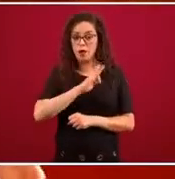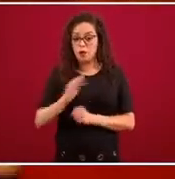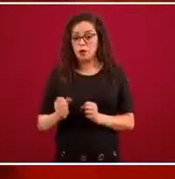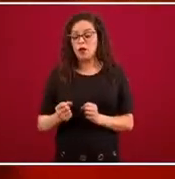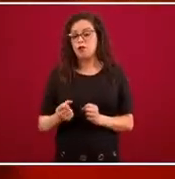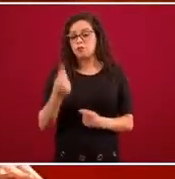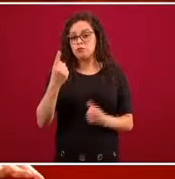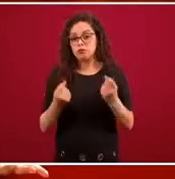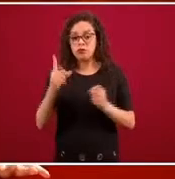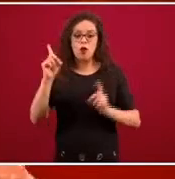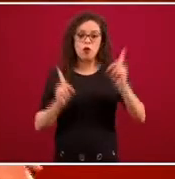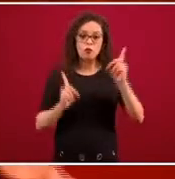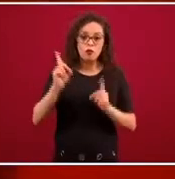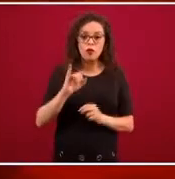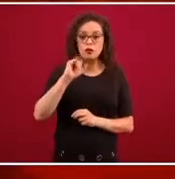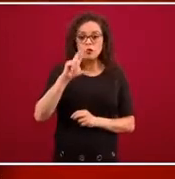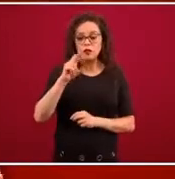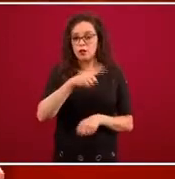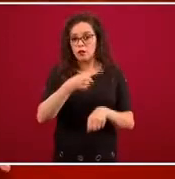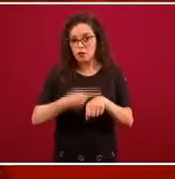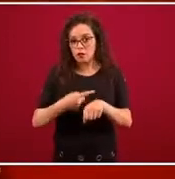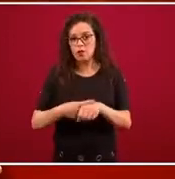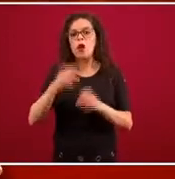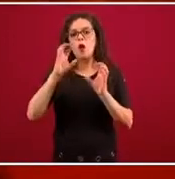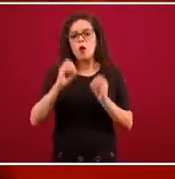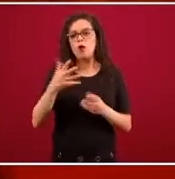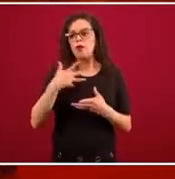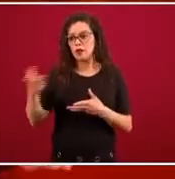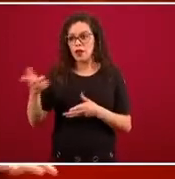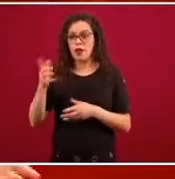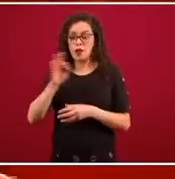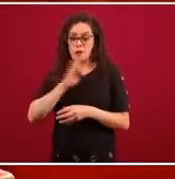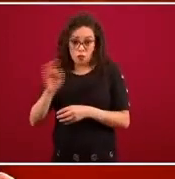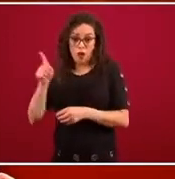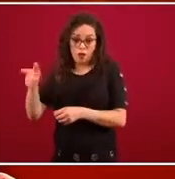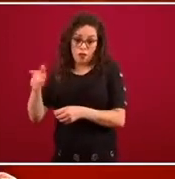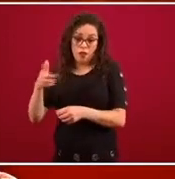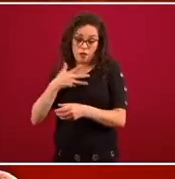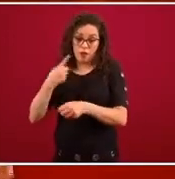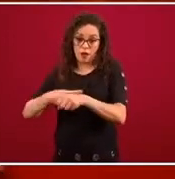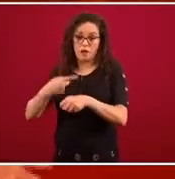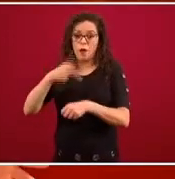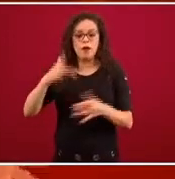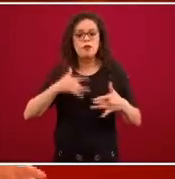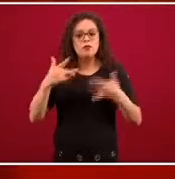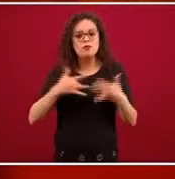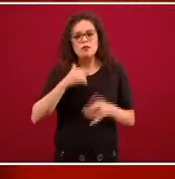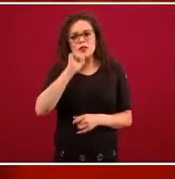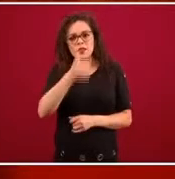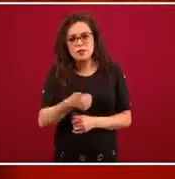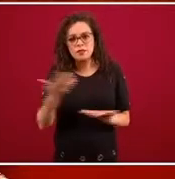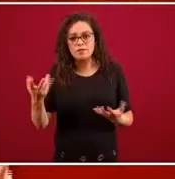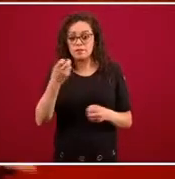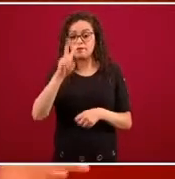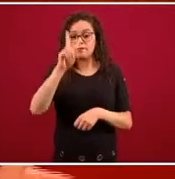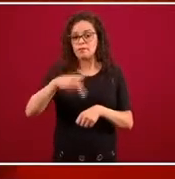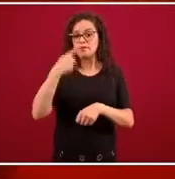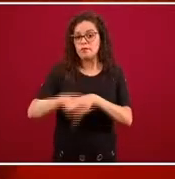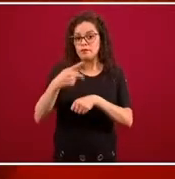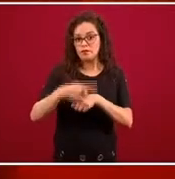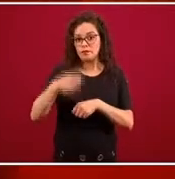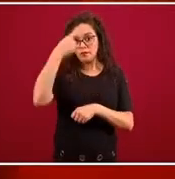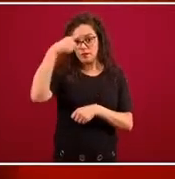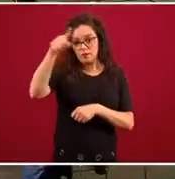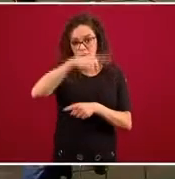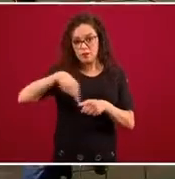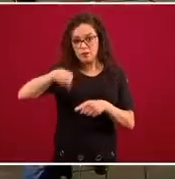different diagnosis from COVID-19 and they are treated in such a way, but they could be suspect cases, or they